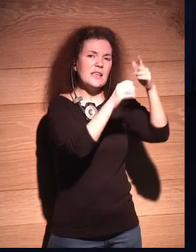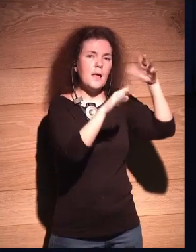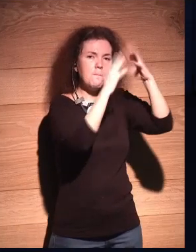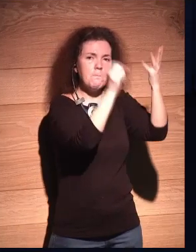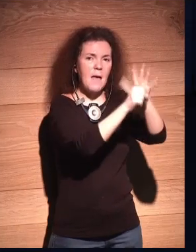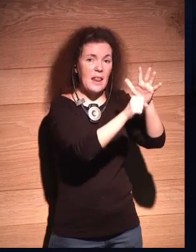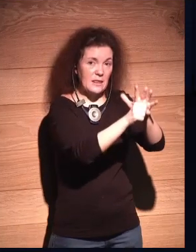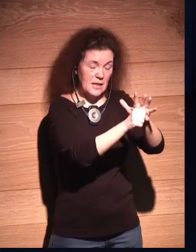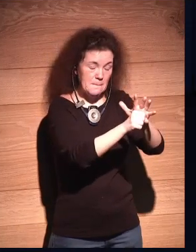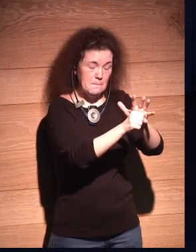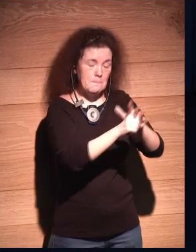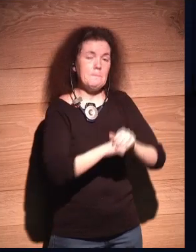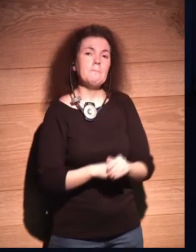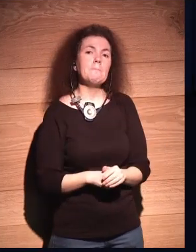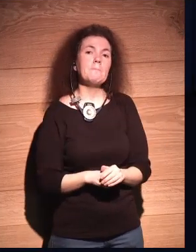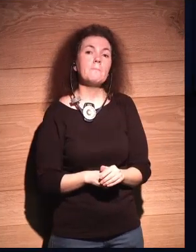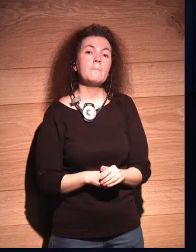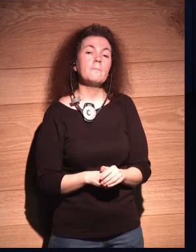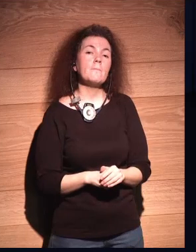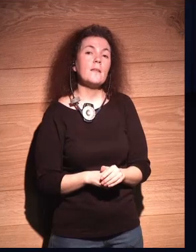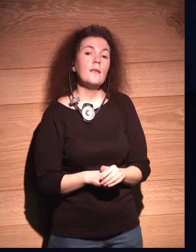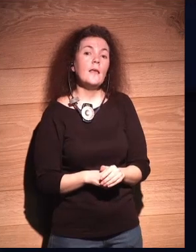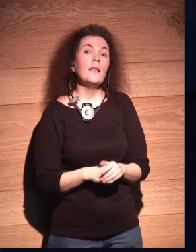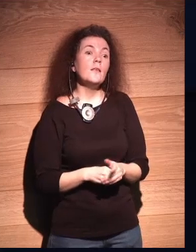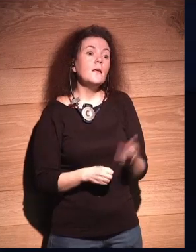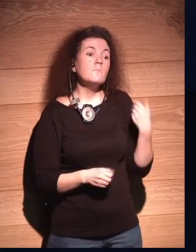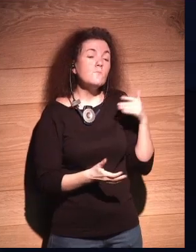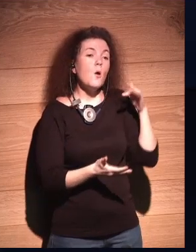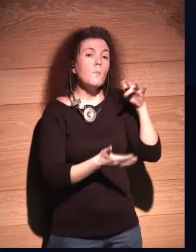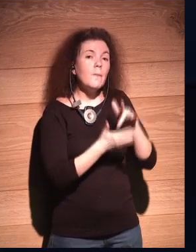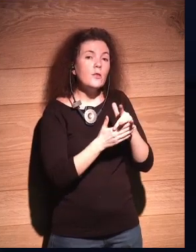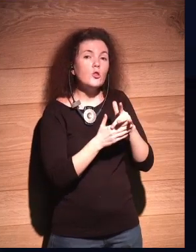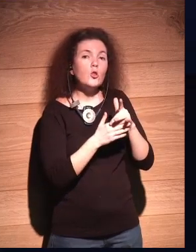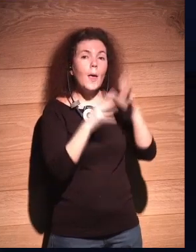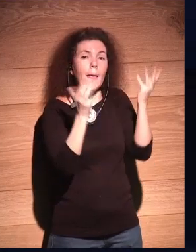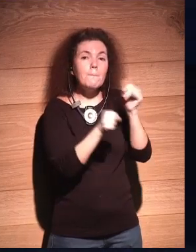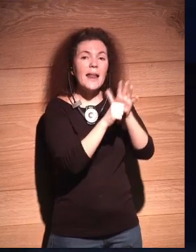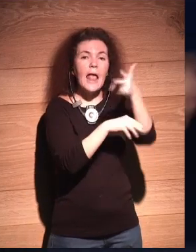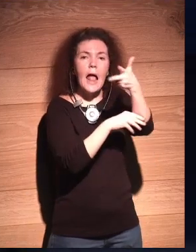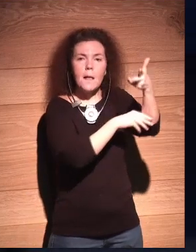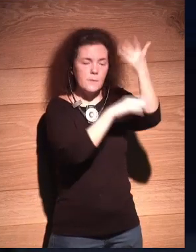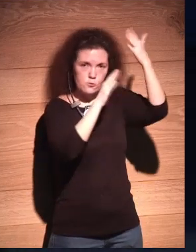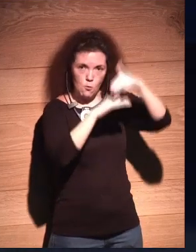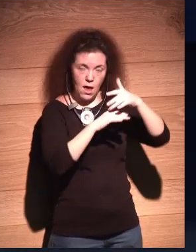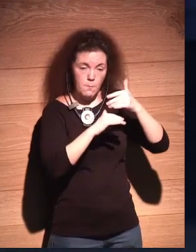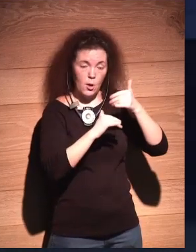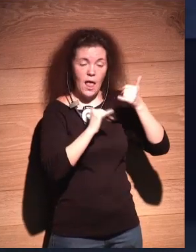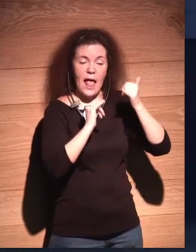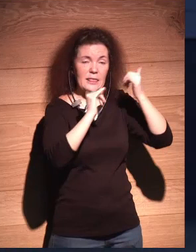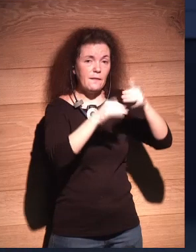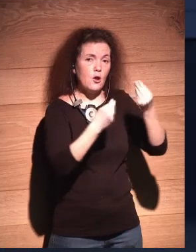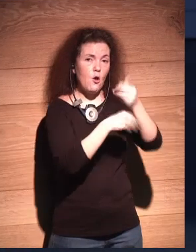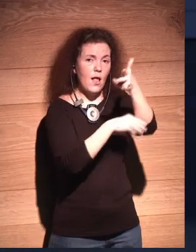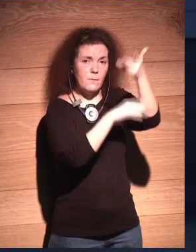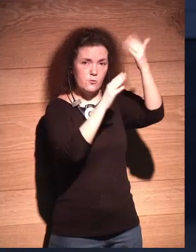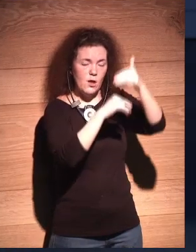we were looking at the time. There were no cameras on Mars. No one had landed with cameras, so we were looking at a series of numbers, a